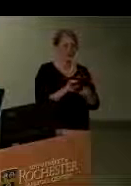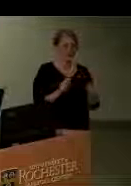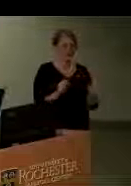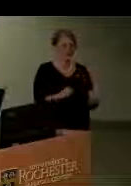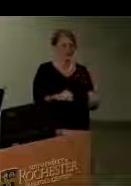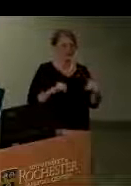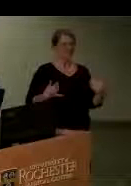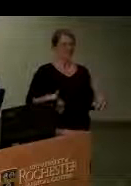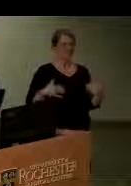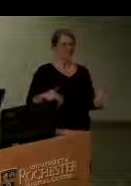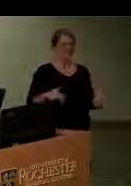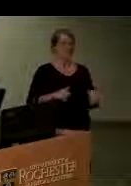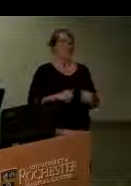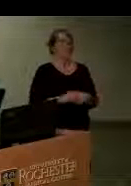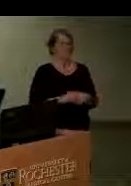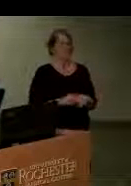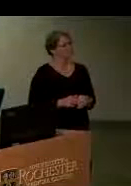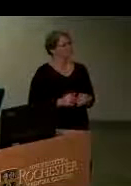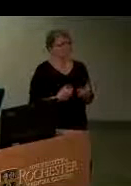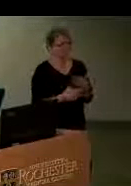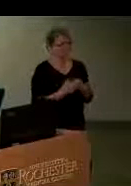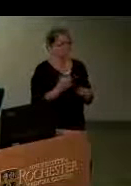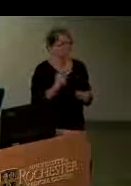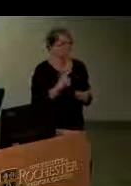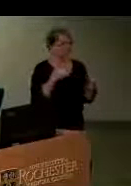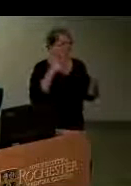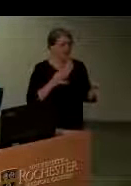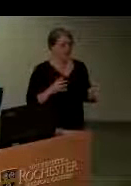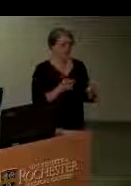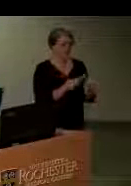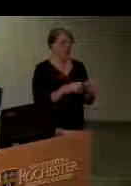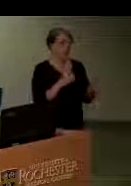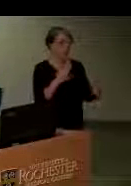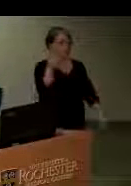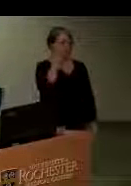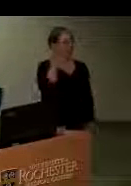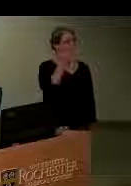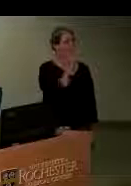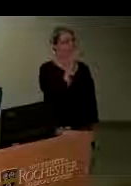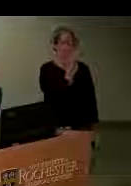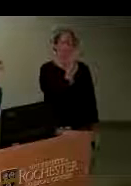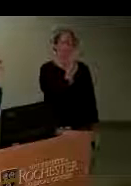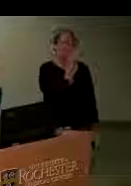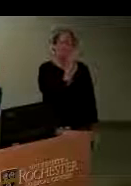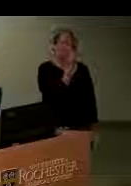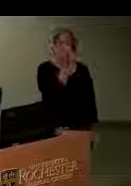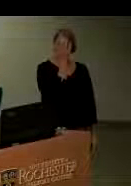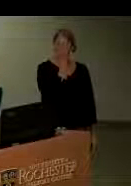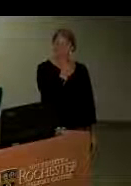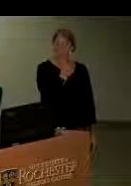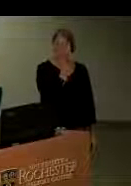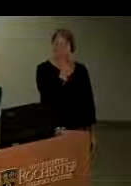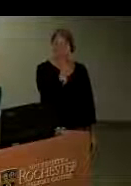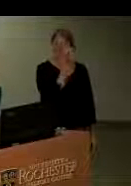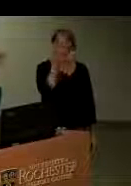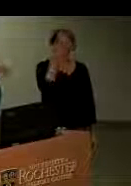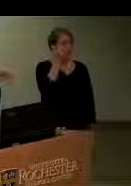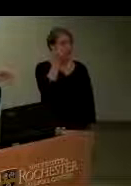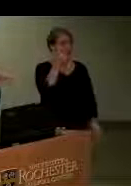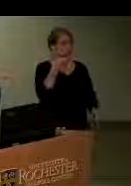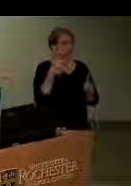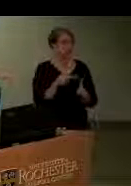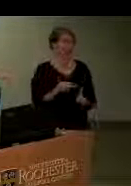Well, so we decided, number one, no lectures. Because lectures are all about